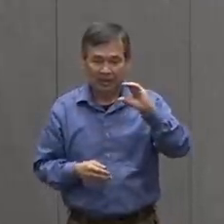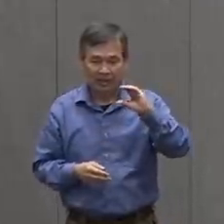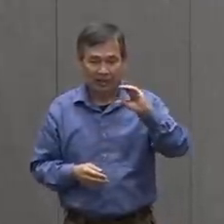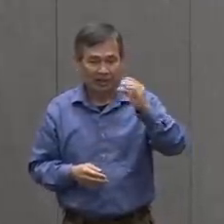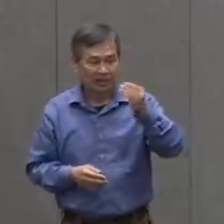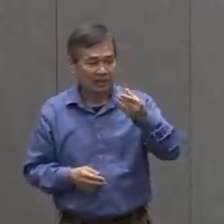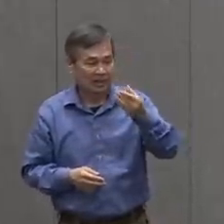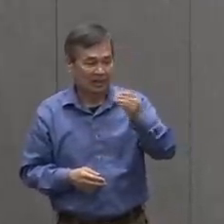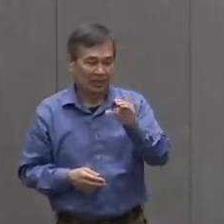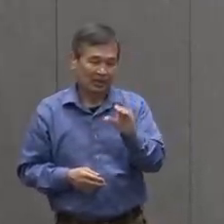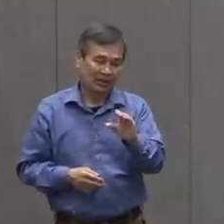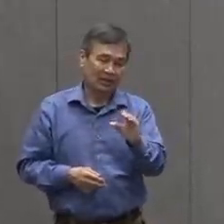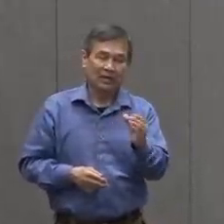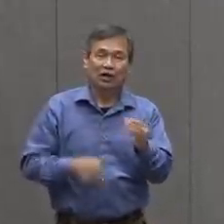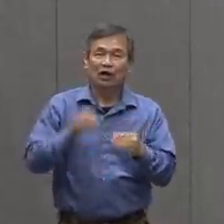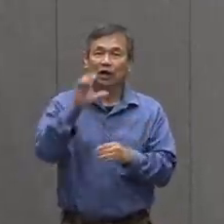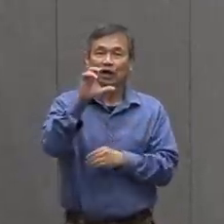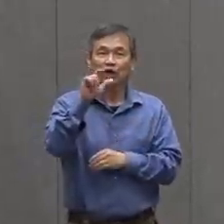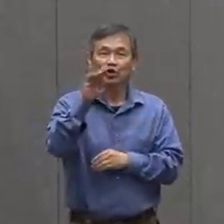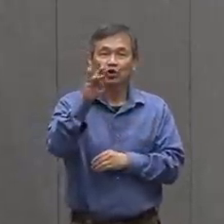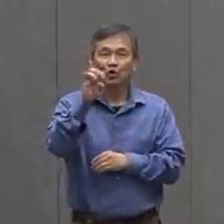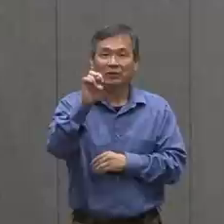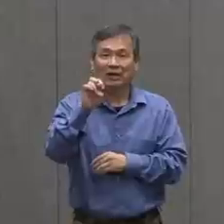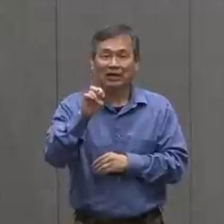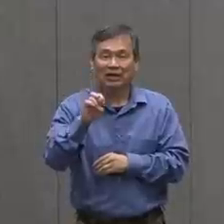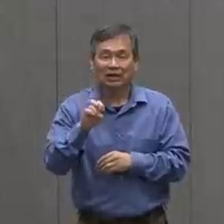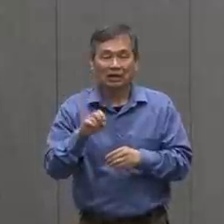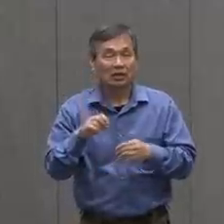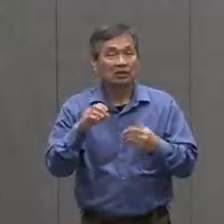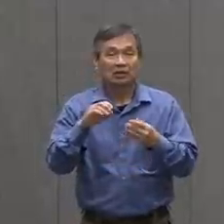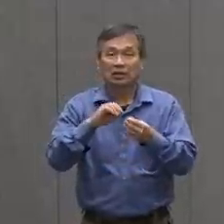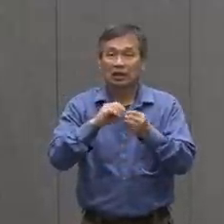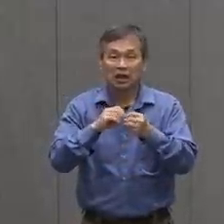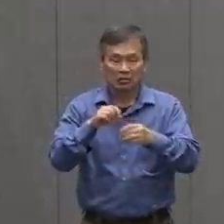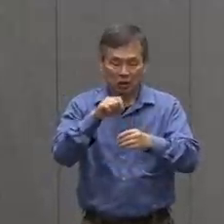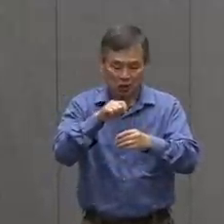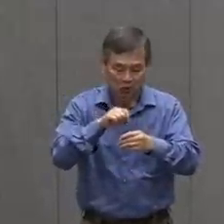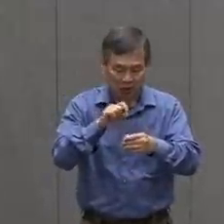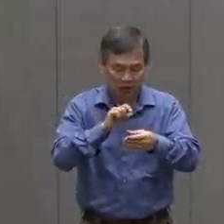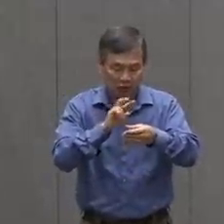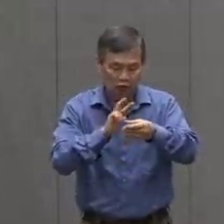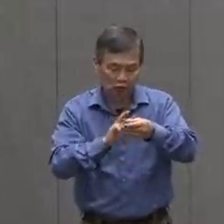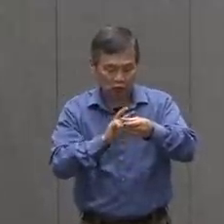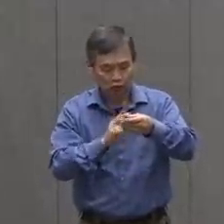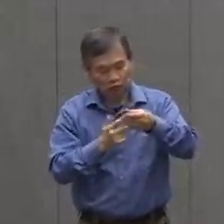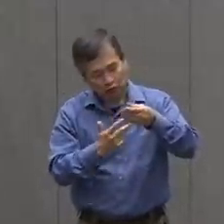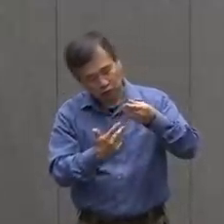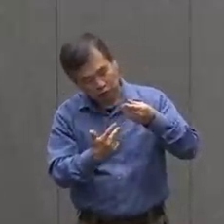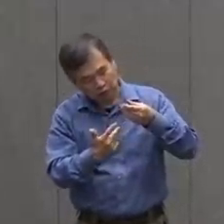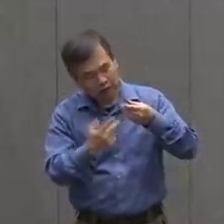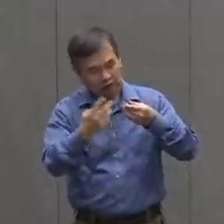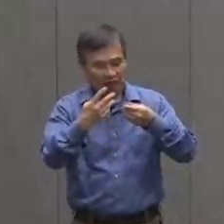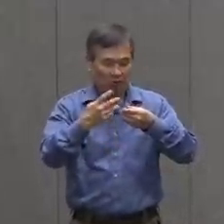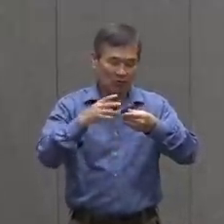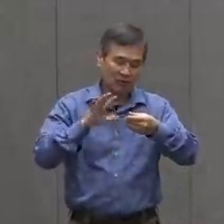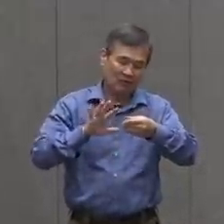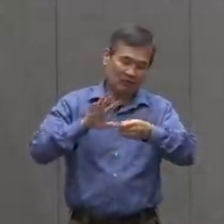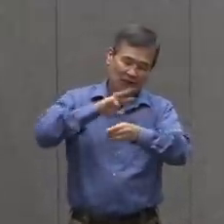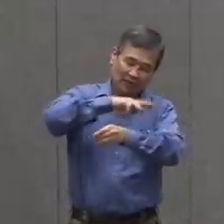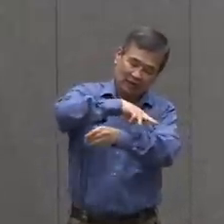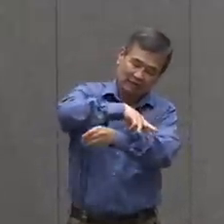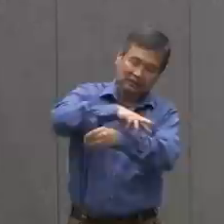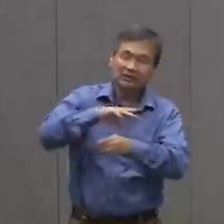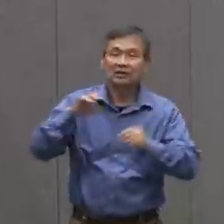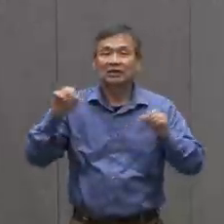friends. I would just add a little bit of tape and add numbers 1, 2, 3, 4, 5, 6 to it. So that's one way you could